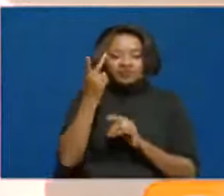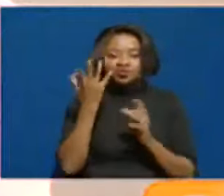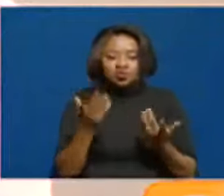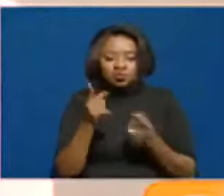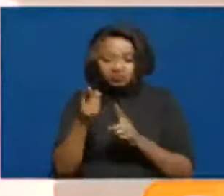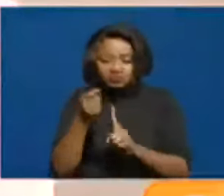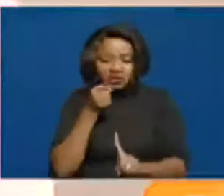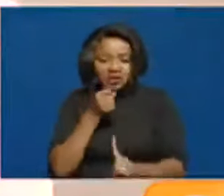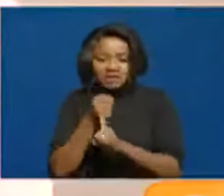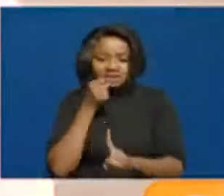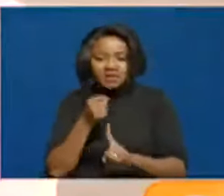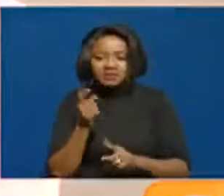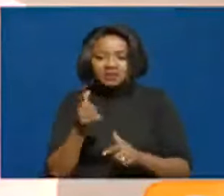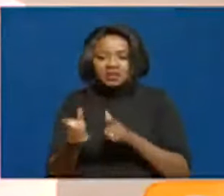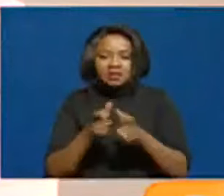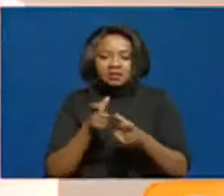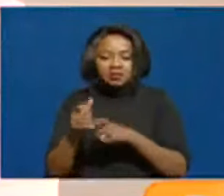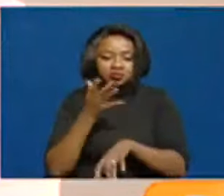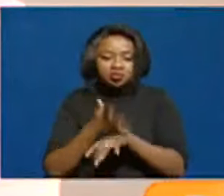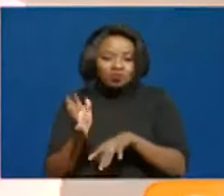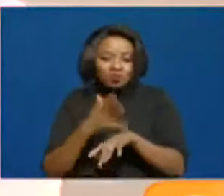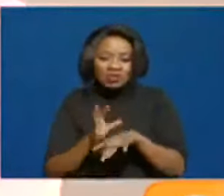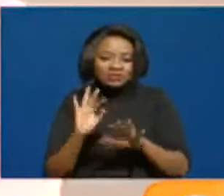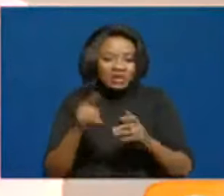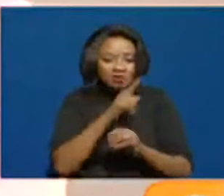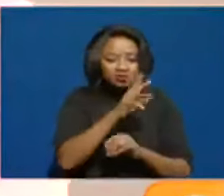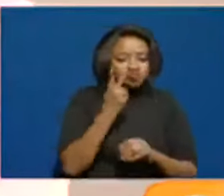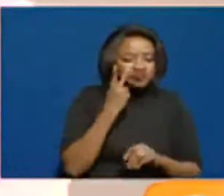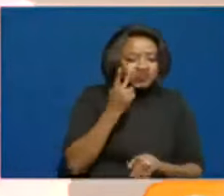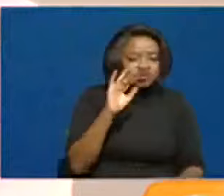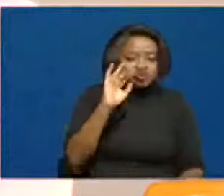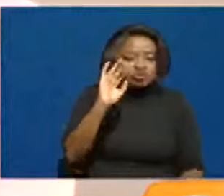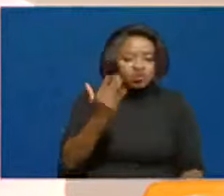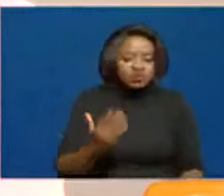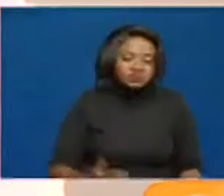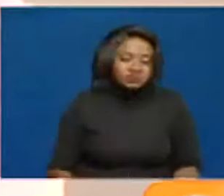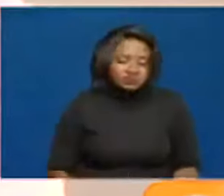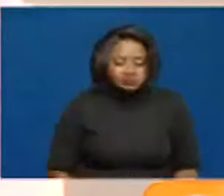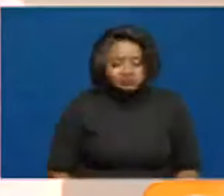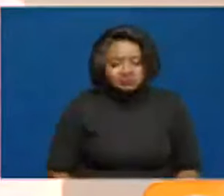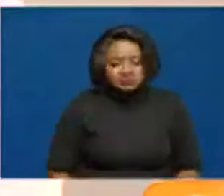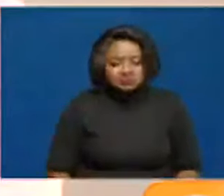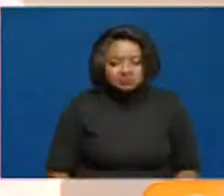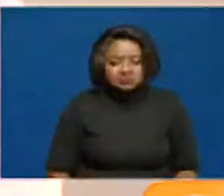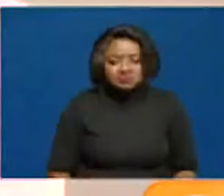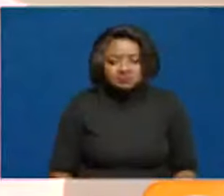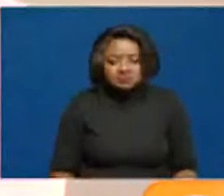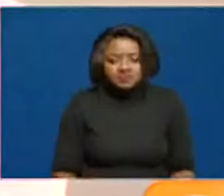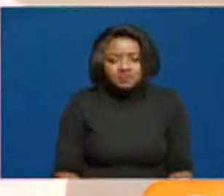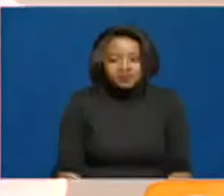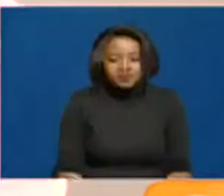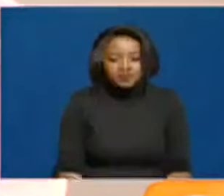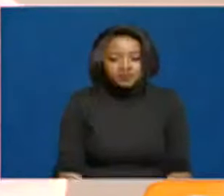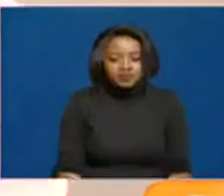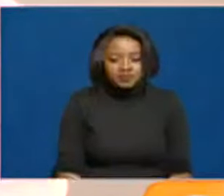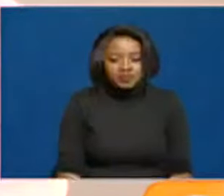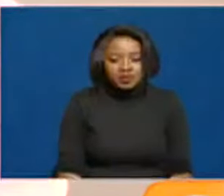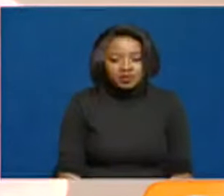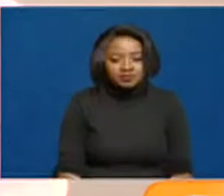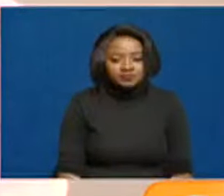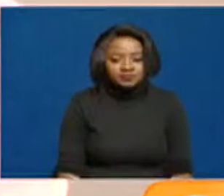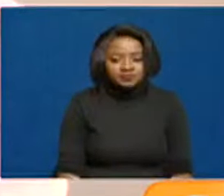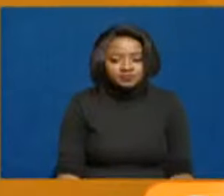in Kenya. What is your vision and how do you want to see this? What is your vision of success at the end of it all? Thanks,